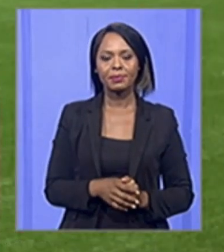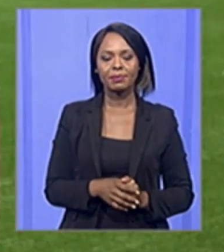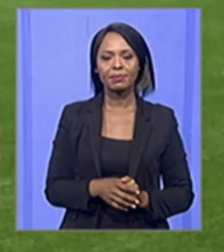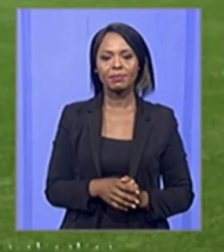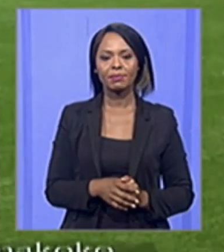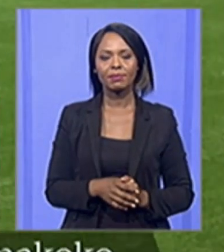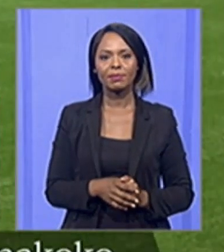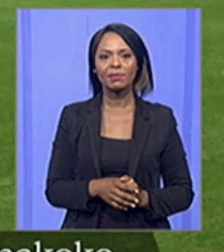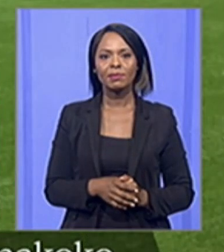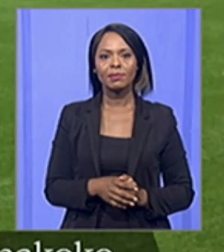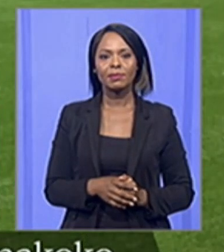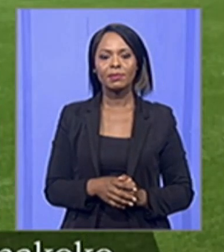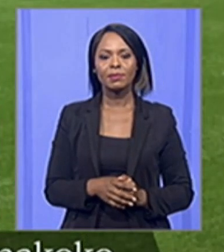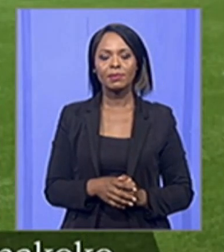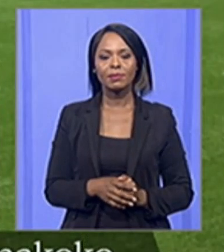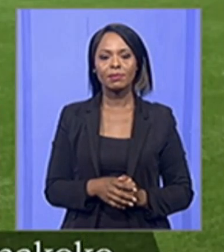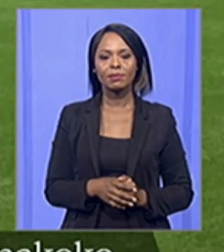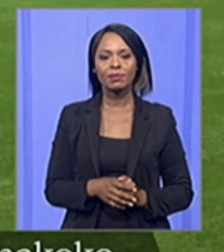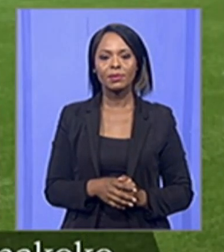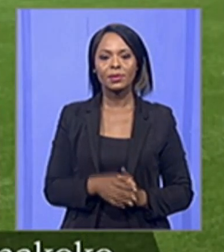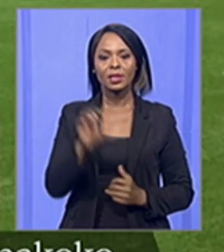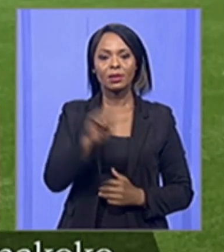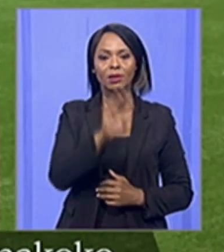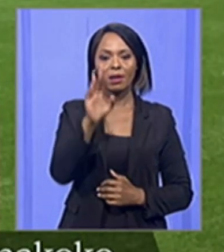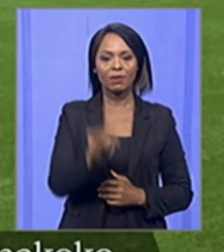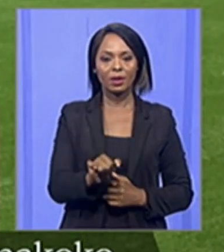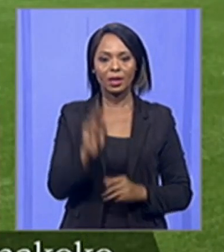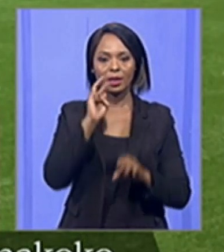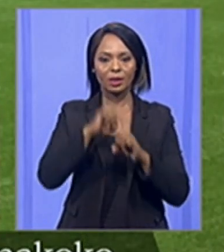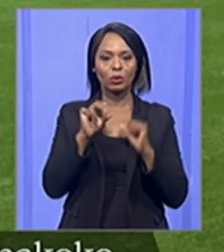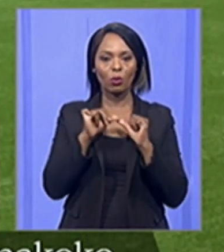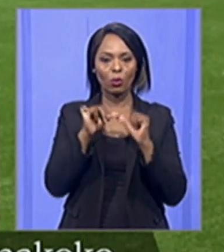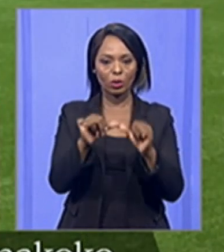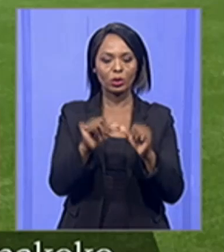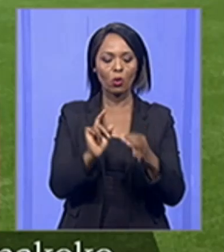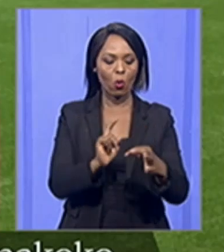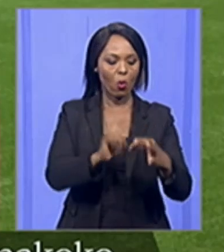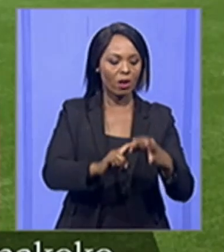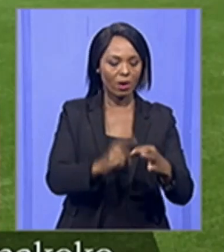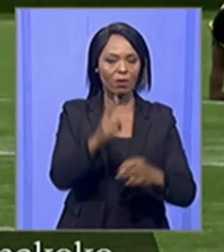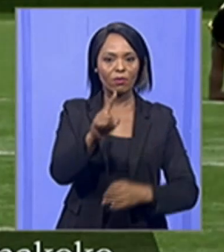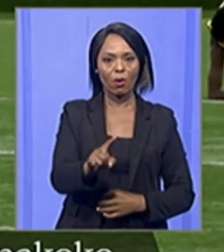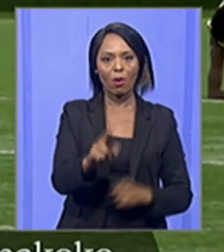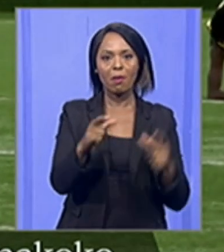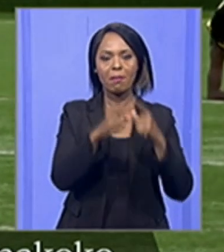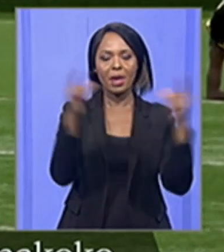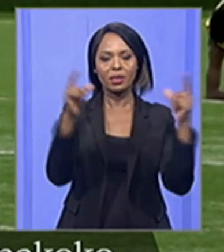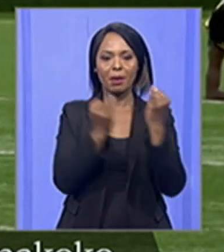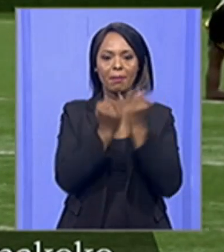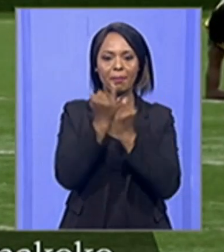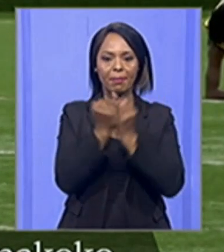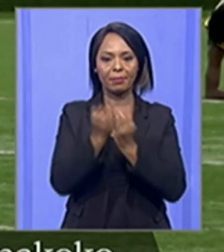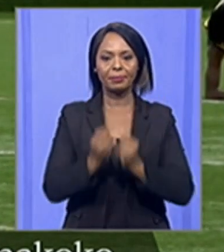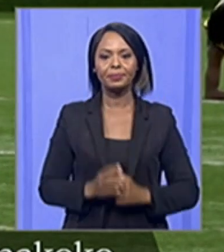If we want to stay at the top of Africa, we have to continuously qualify for major tournaments.